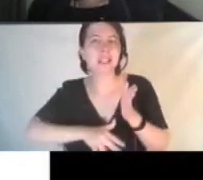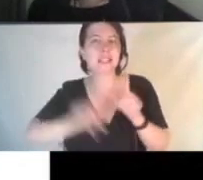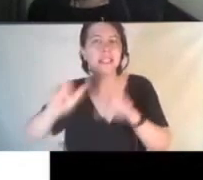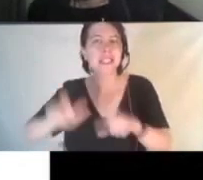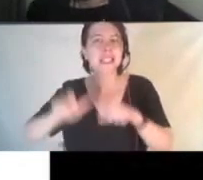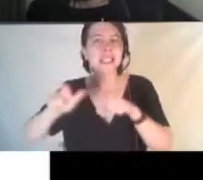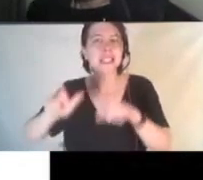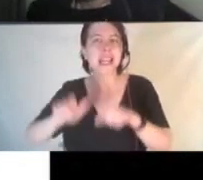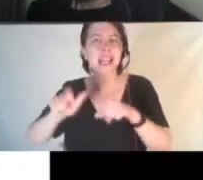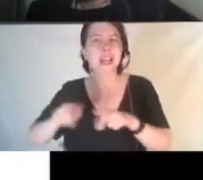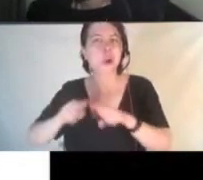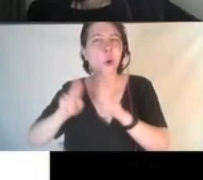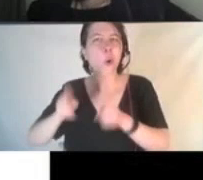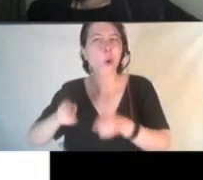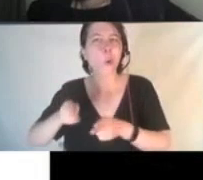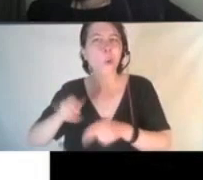that was quite a good